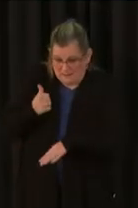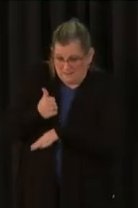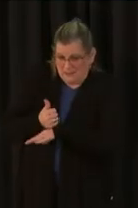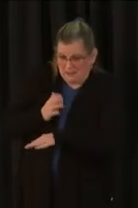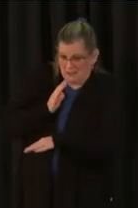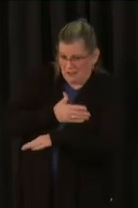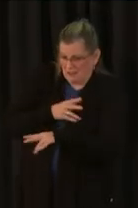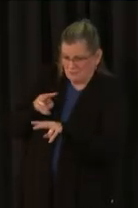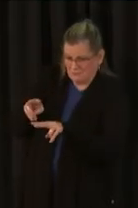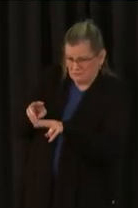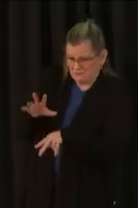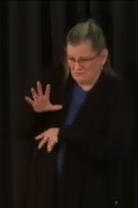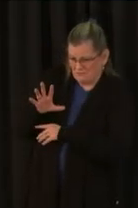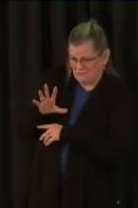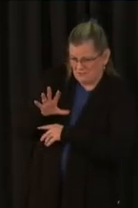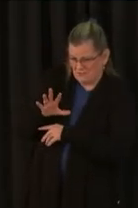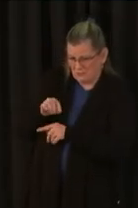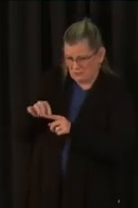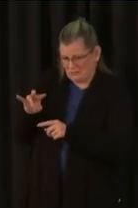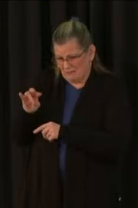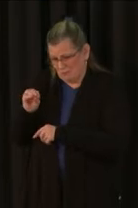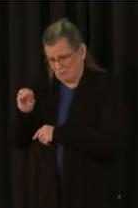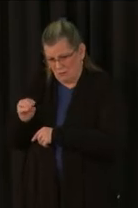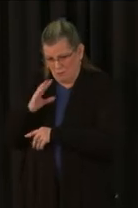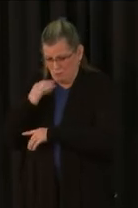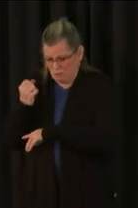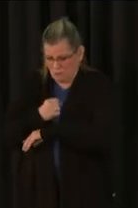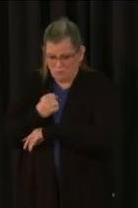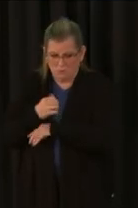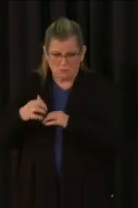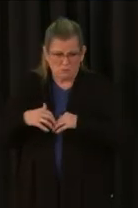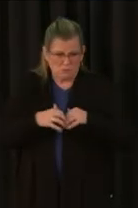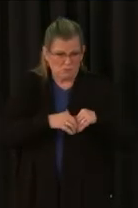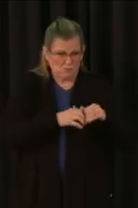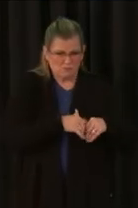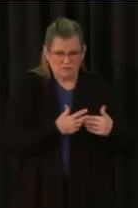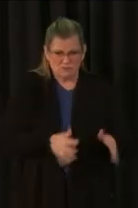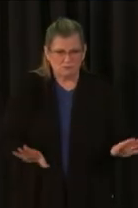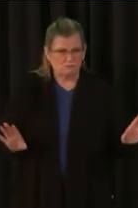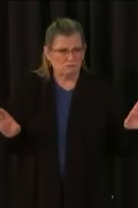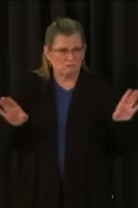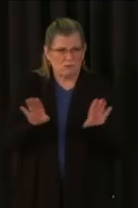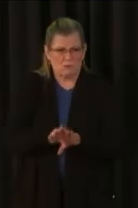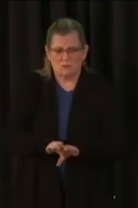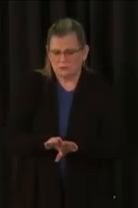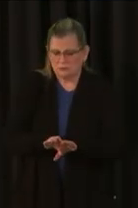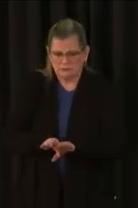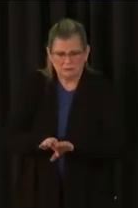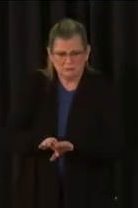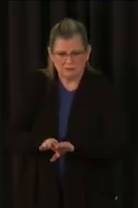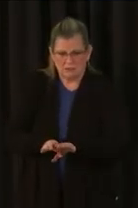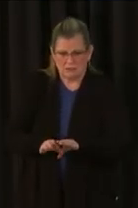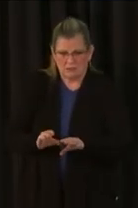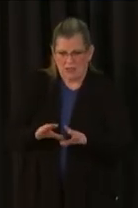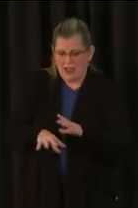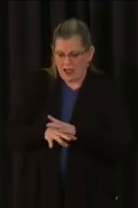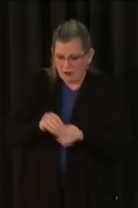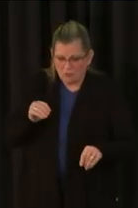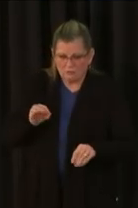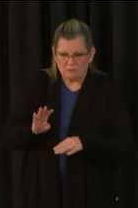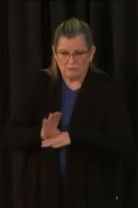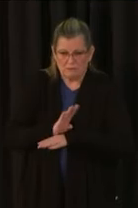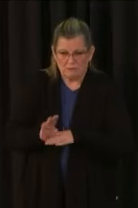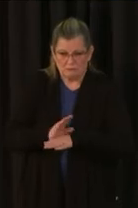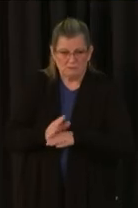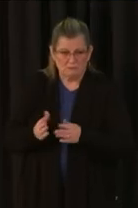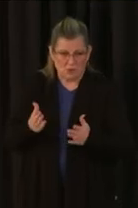50 to 70% of our businesses here in the Washington area, small event businesses, will be out of business probably by the spring